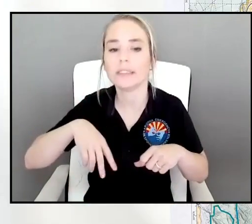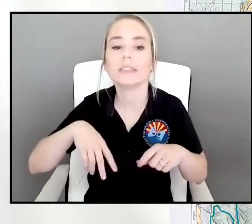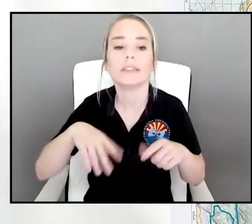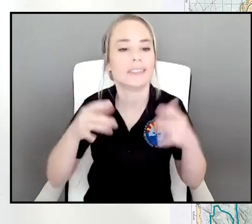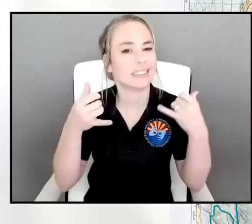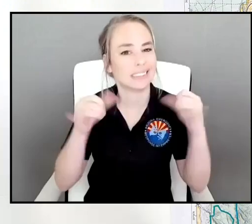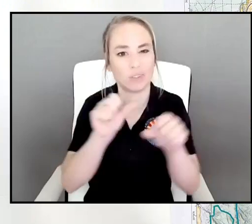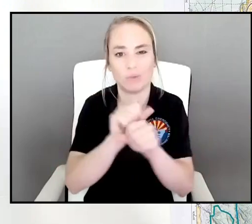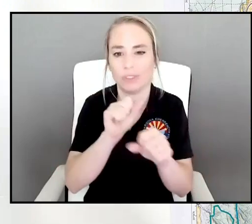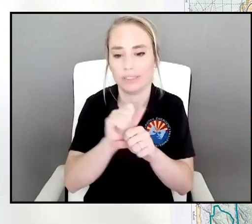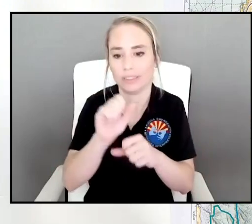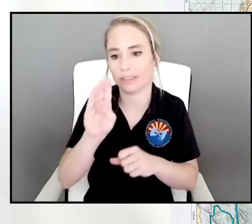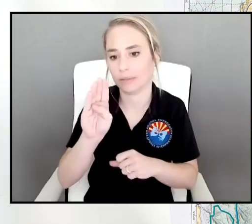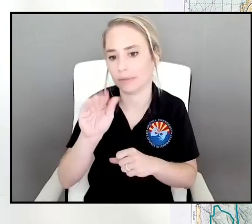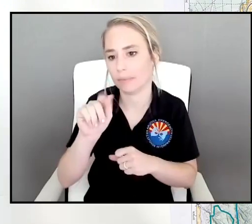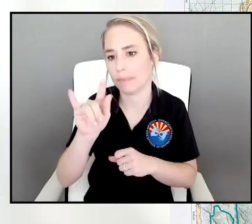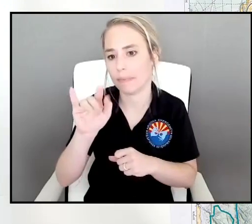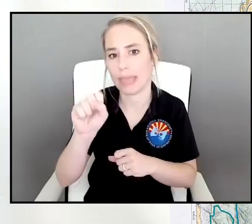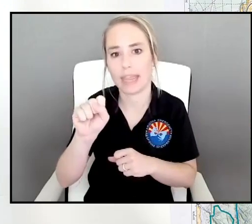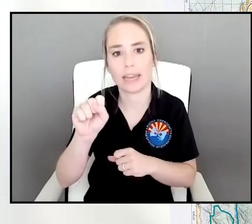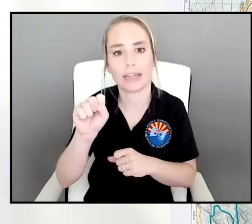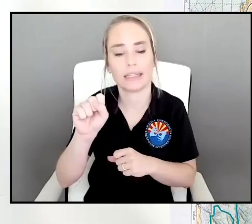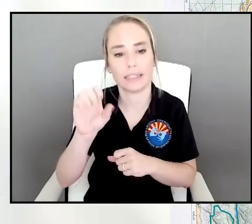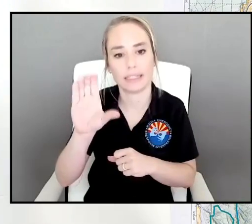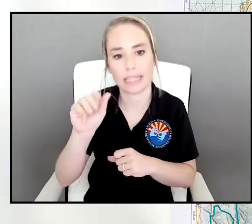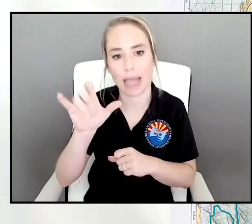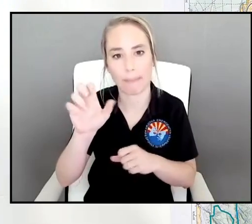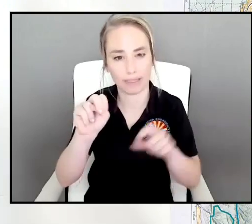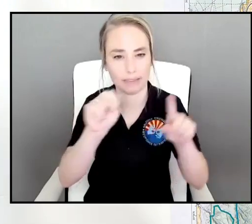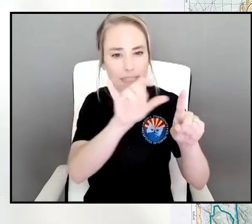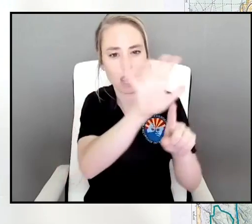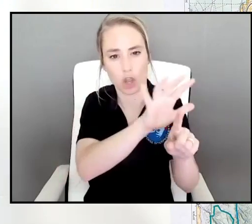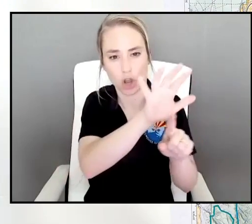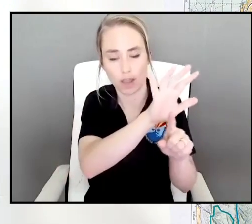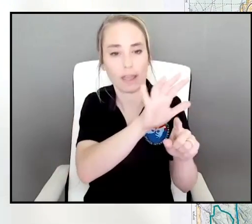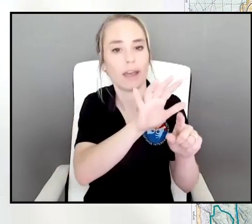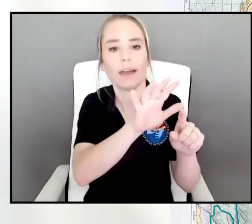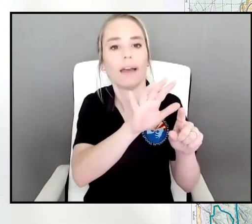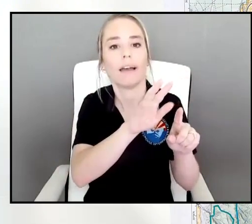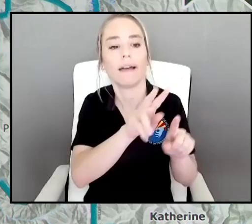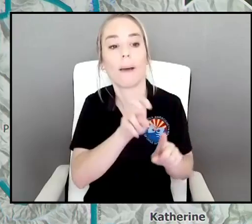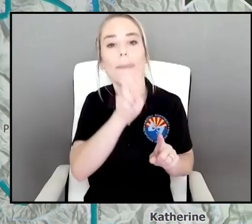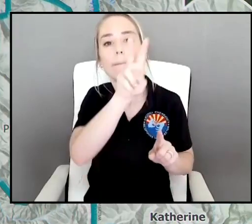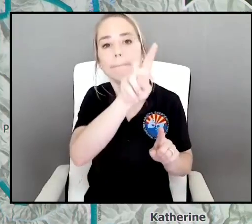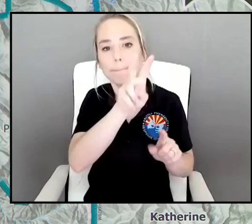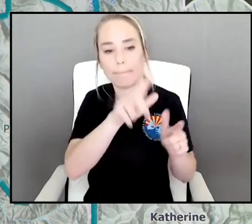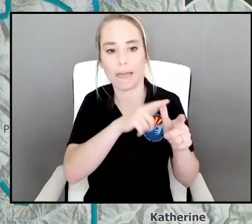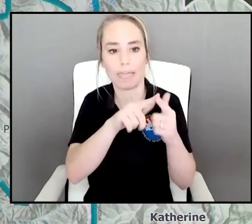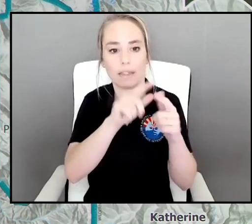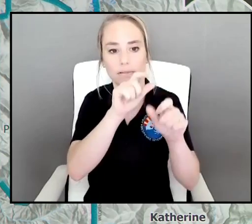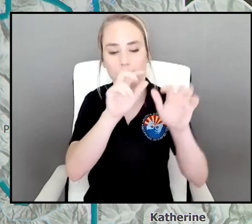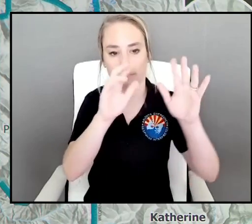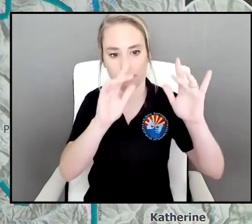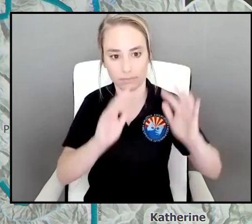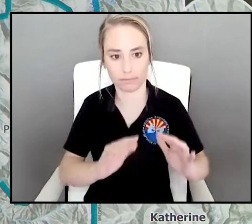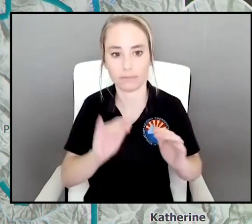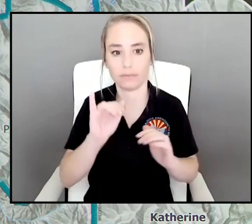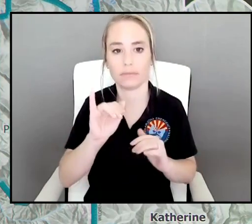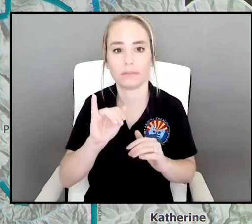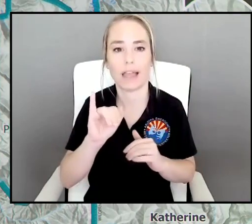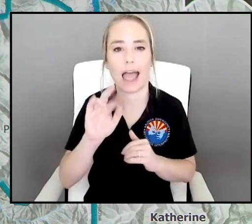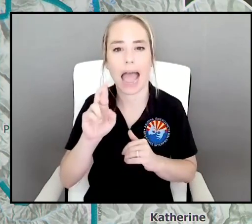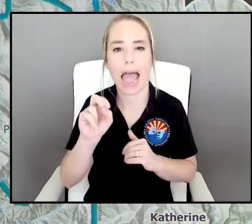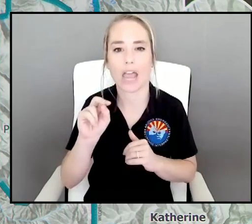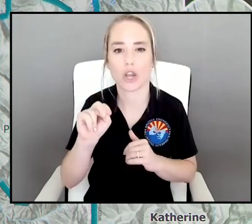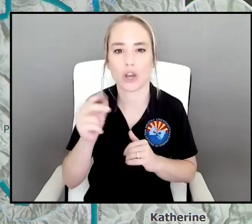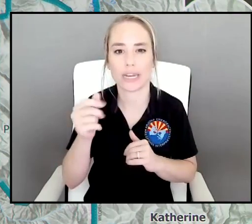started way up there. They skipped a little portion and then started working all the way down towards Iron Gate. And they're about halfway